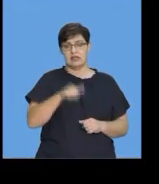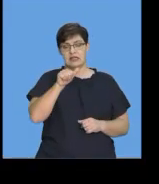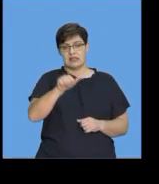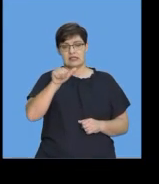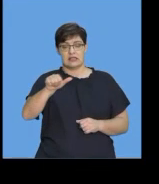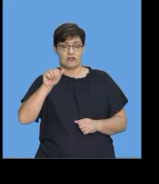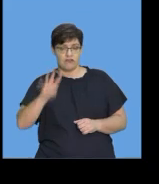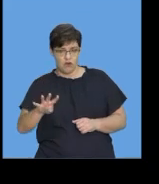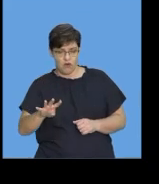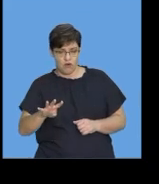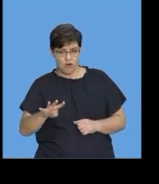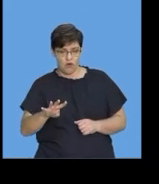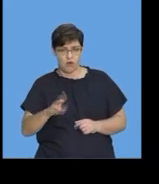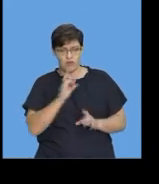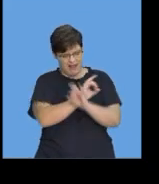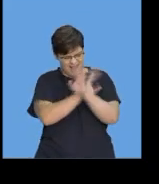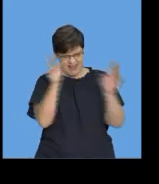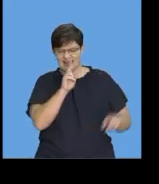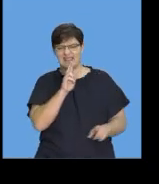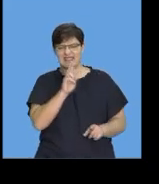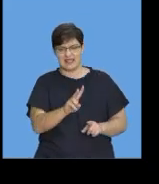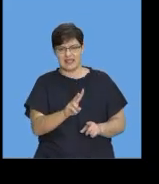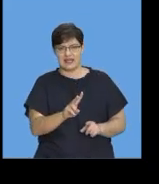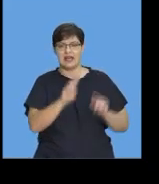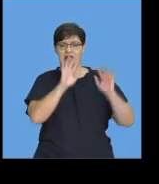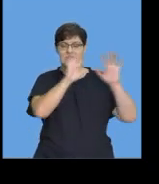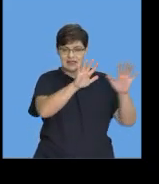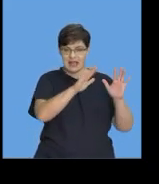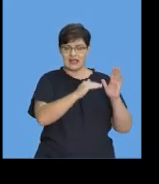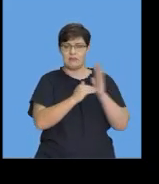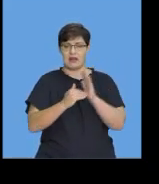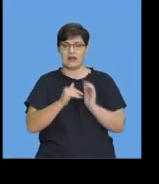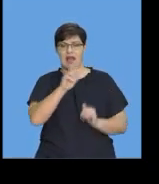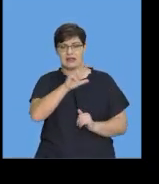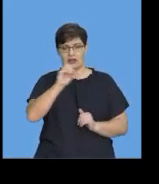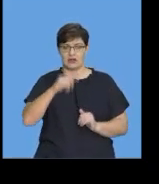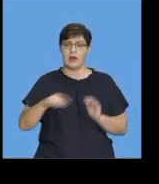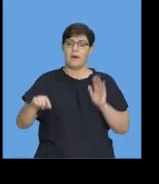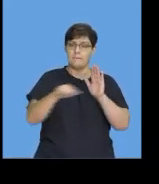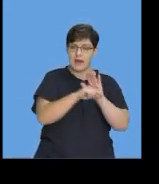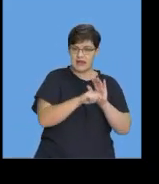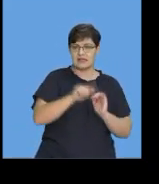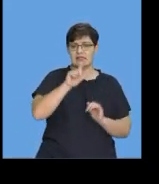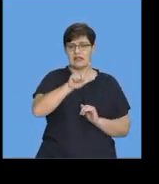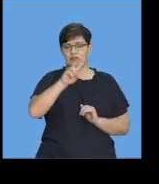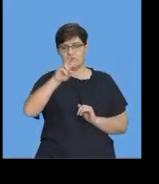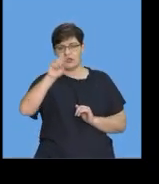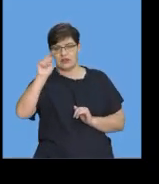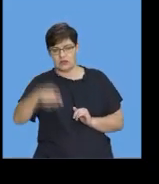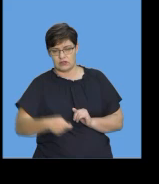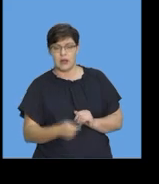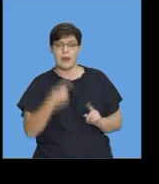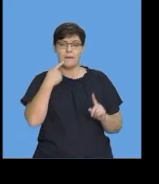11,664, in this case here, you can clearly see it's 10,800,000 minus 720,000 plus